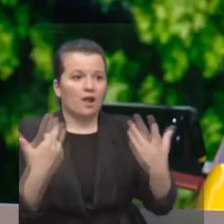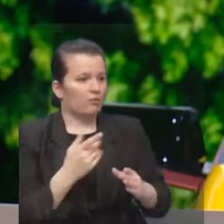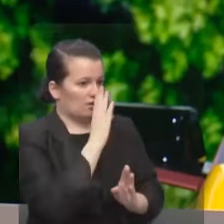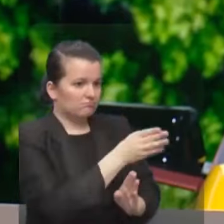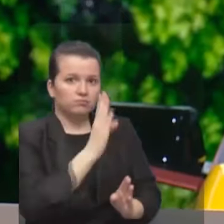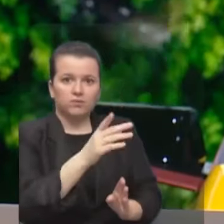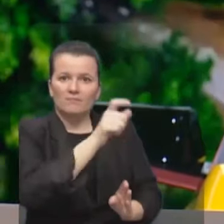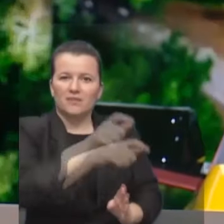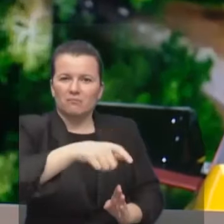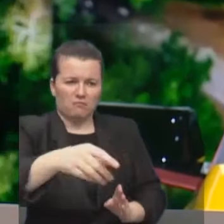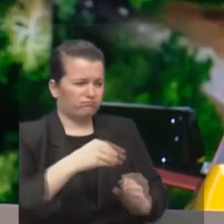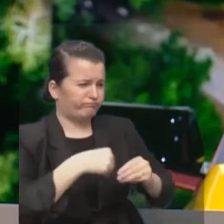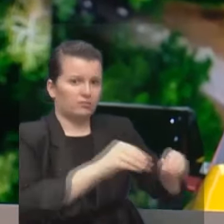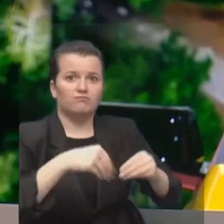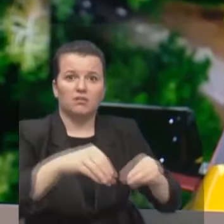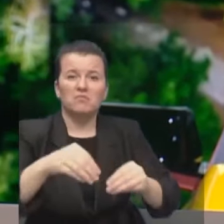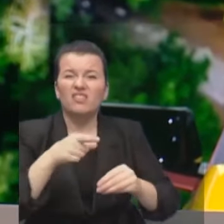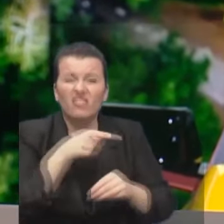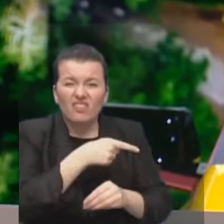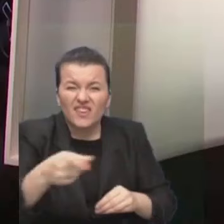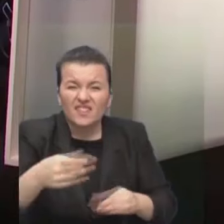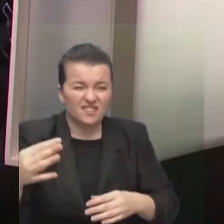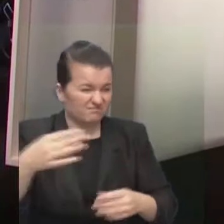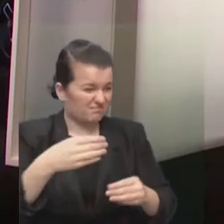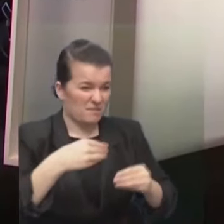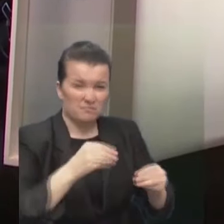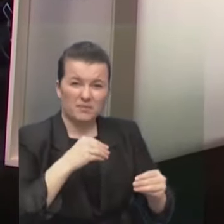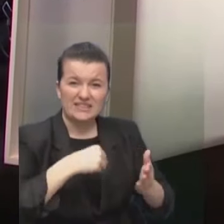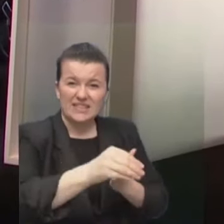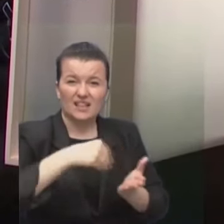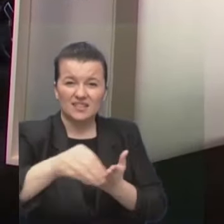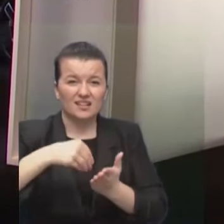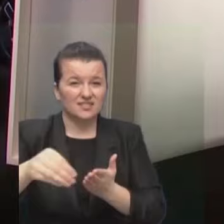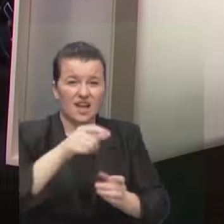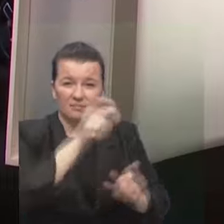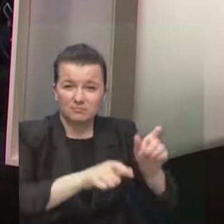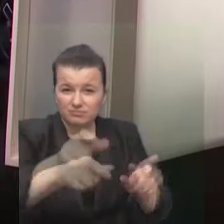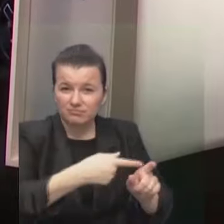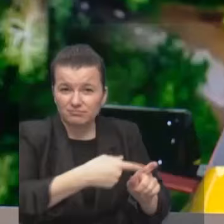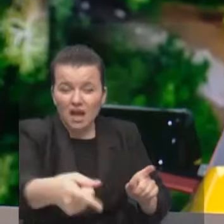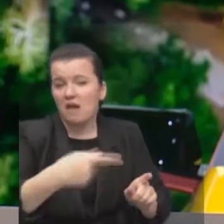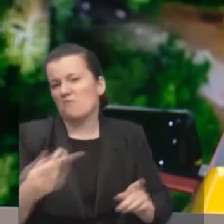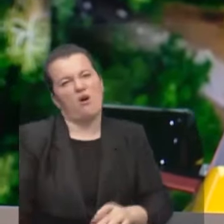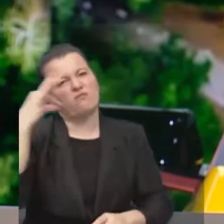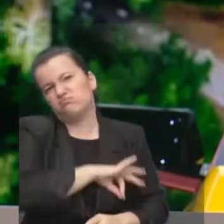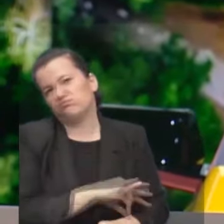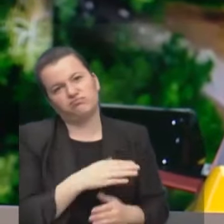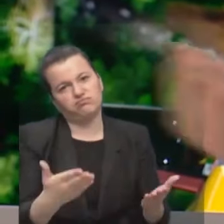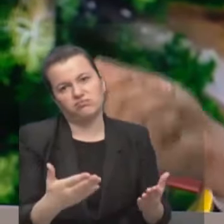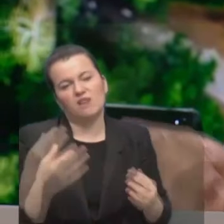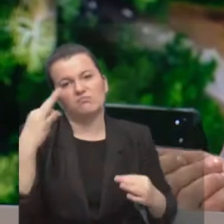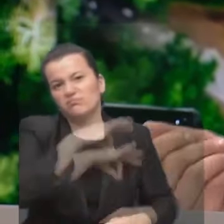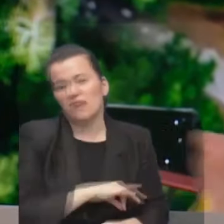is the most profitable share, is gaining ground. We gained as many as 9 percentage points. So this is